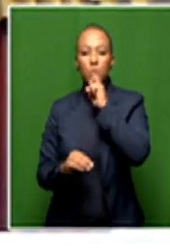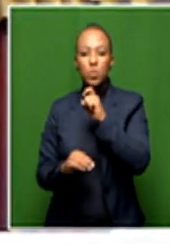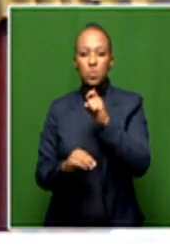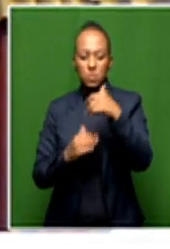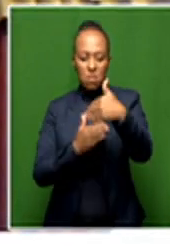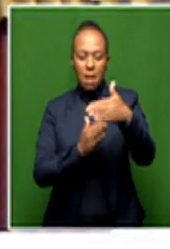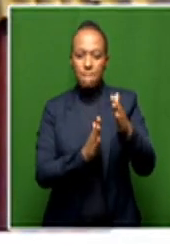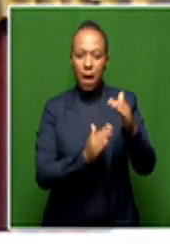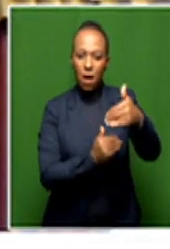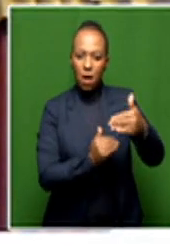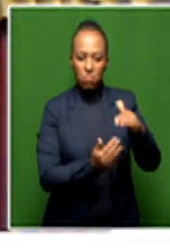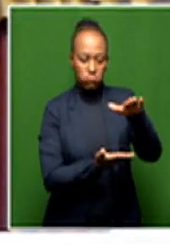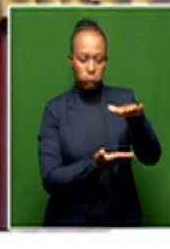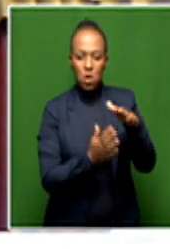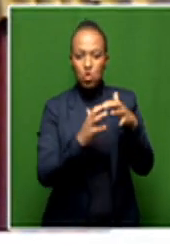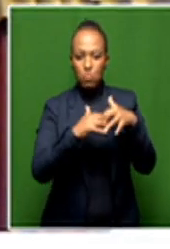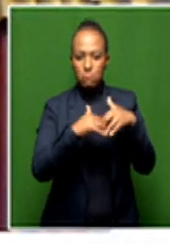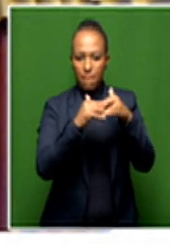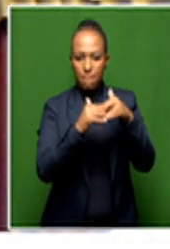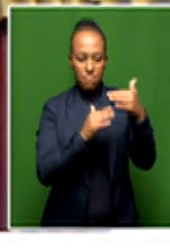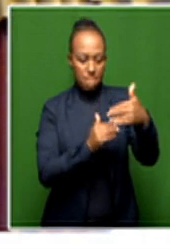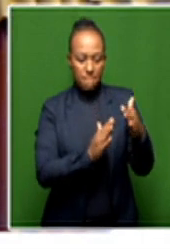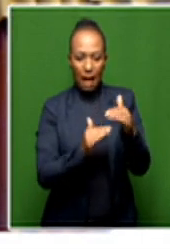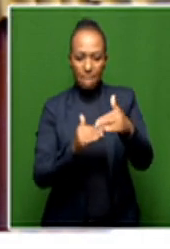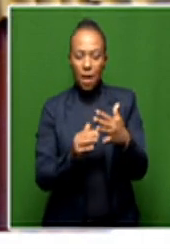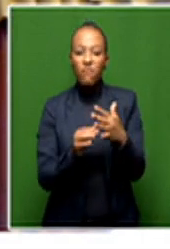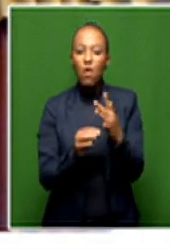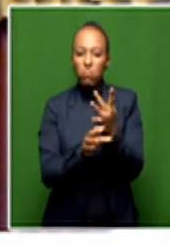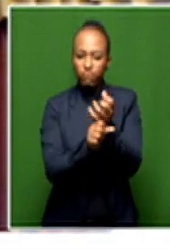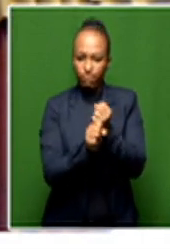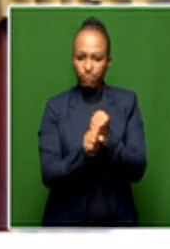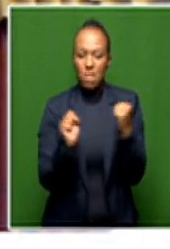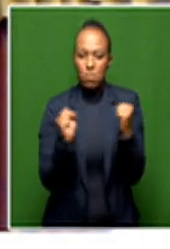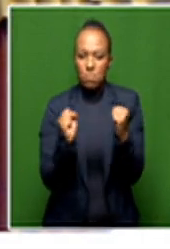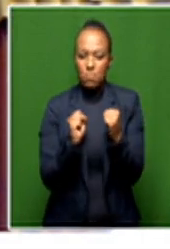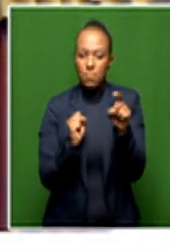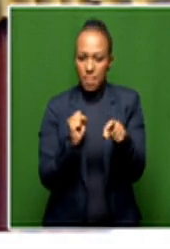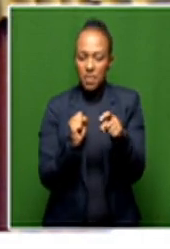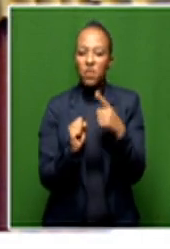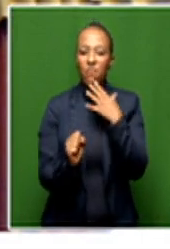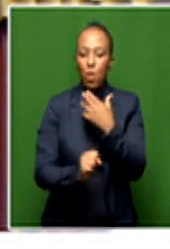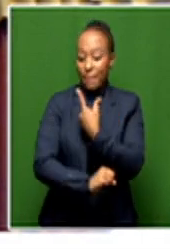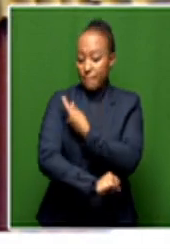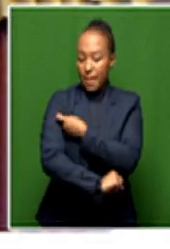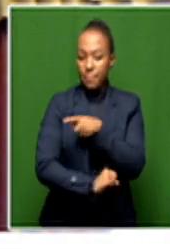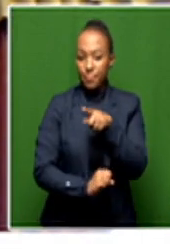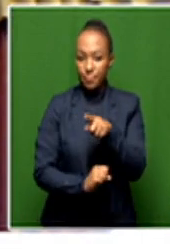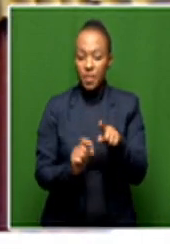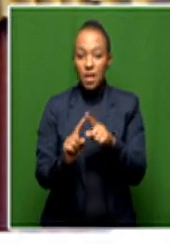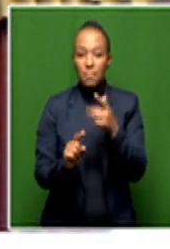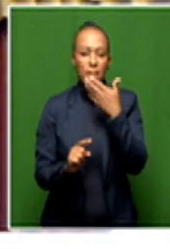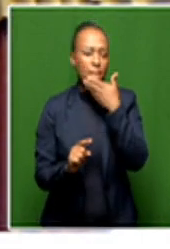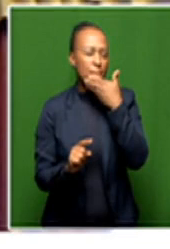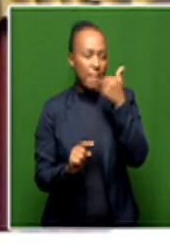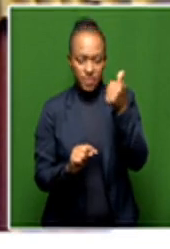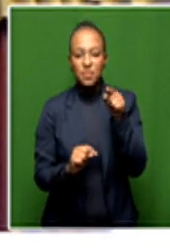packs that's been developed that would keep it cold. But, I think that's actually the best